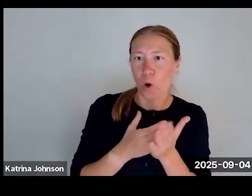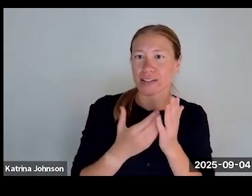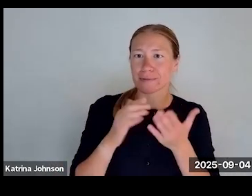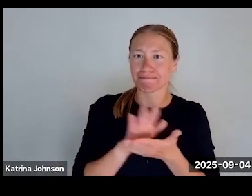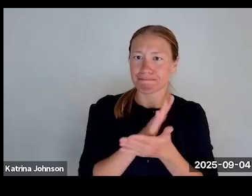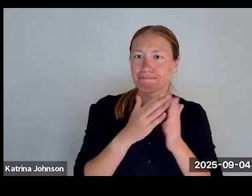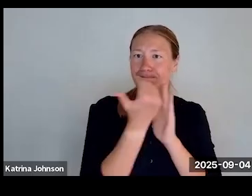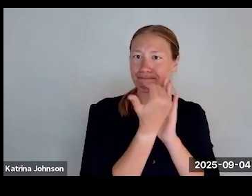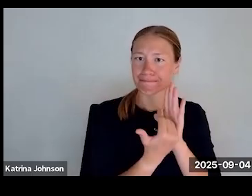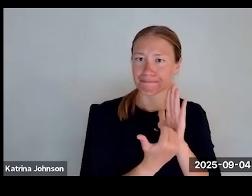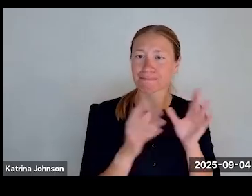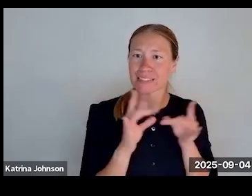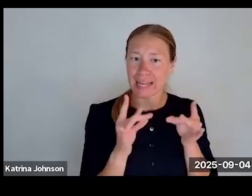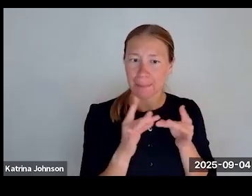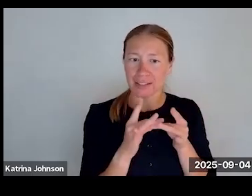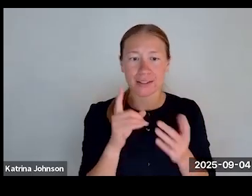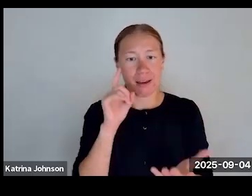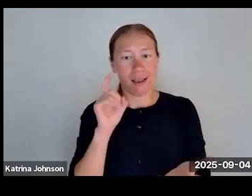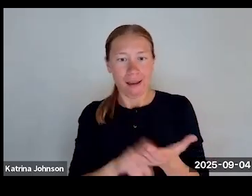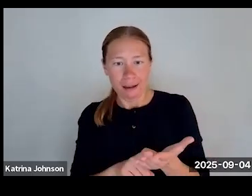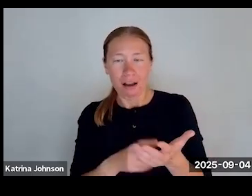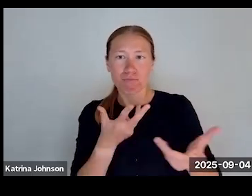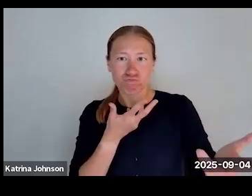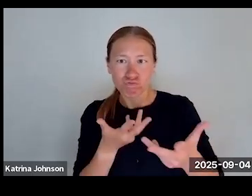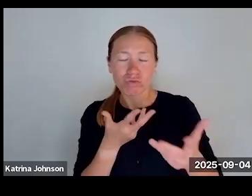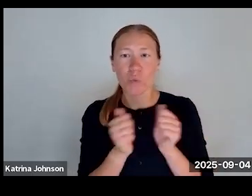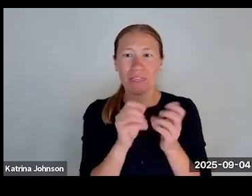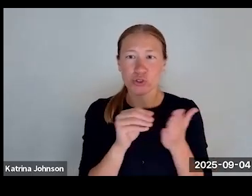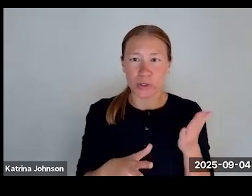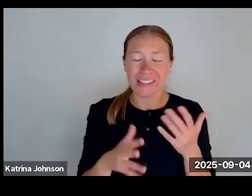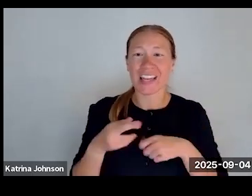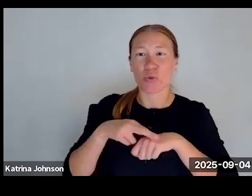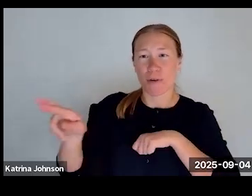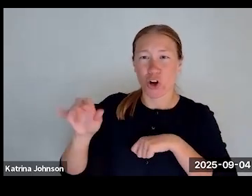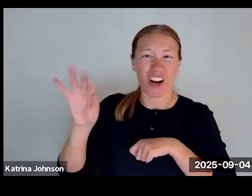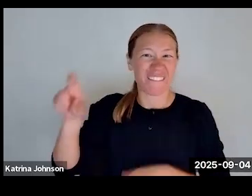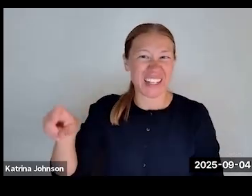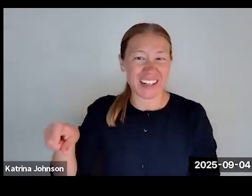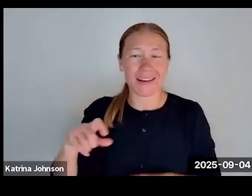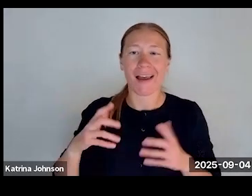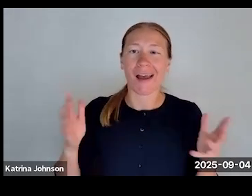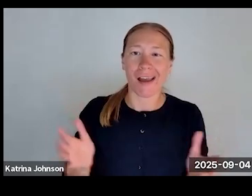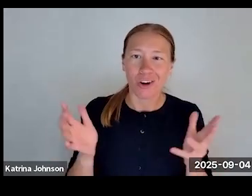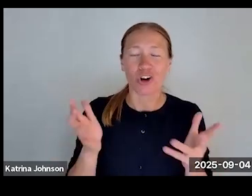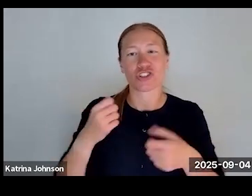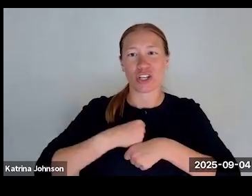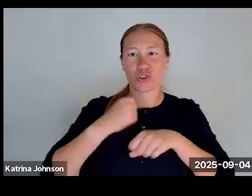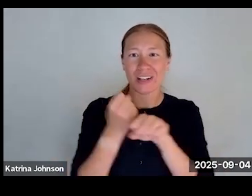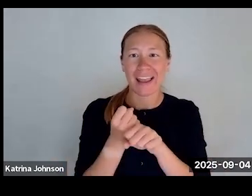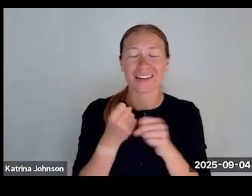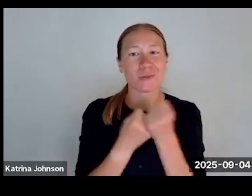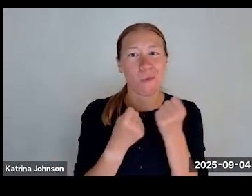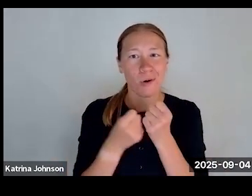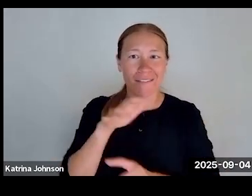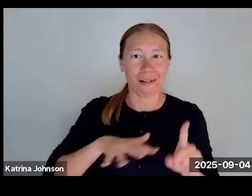and acknowledging students, and making referrals when needed all help to create a supportive climate. We can